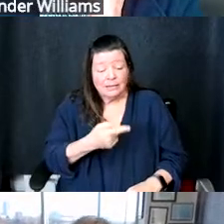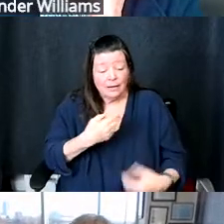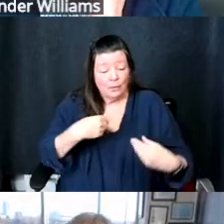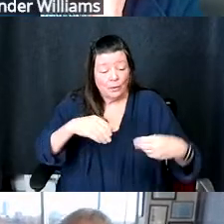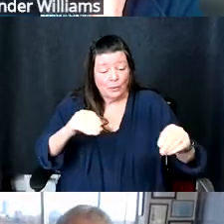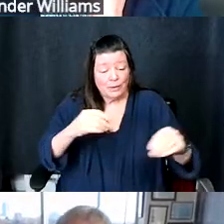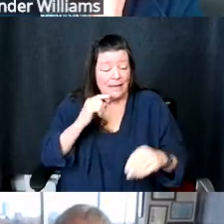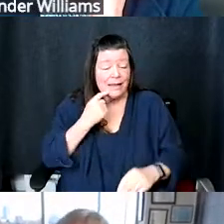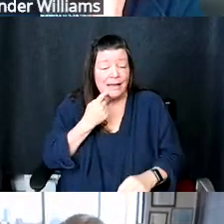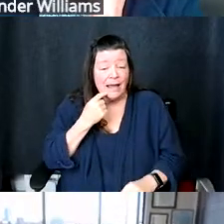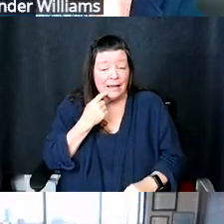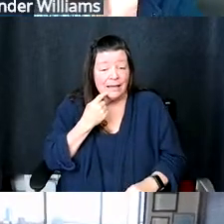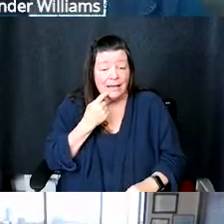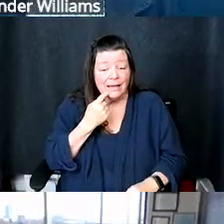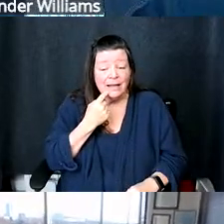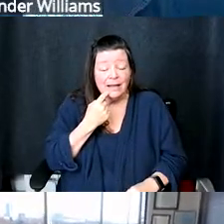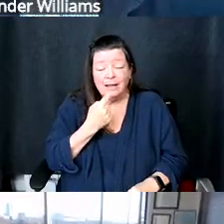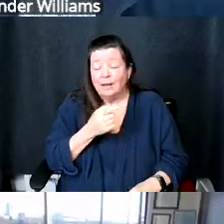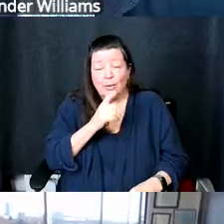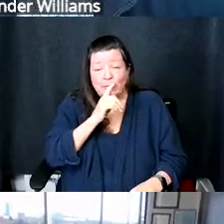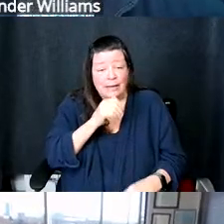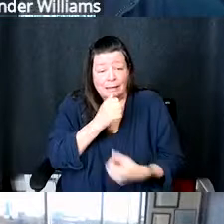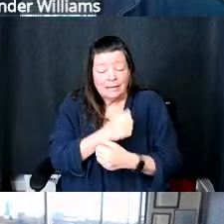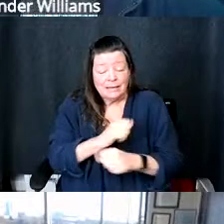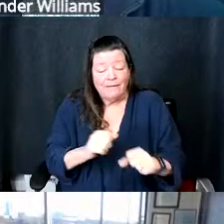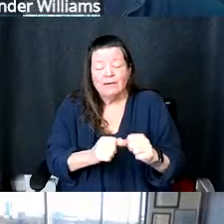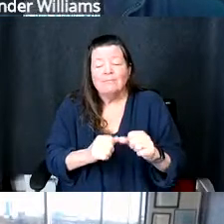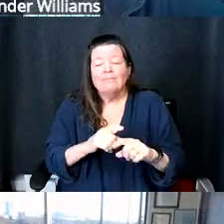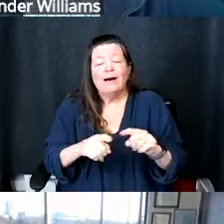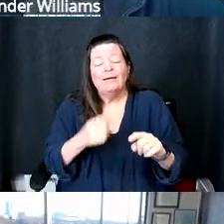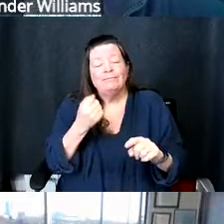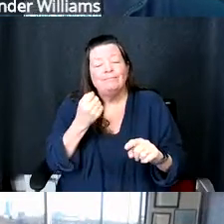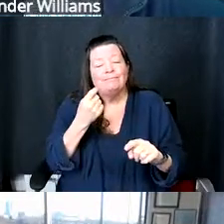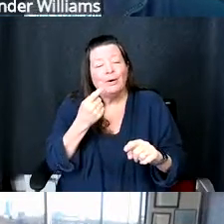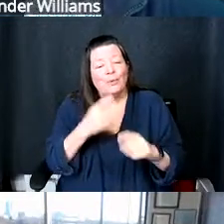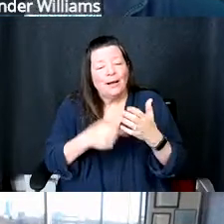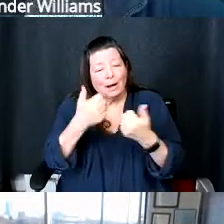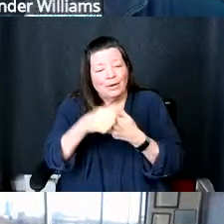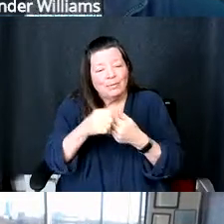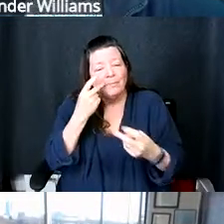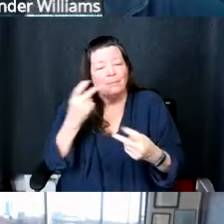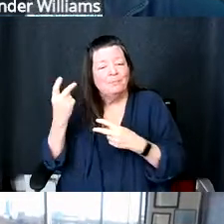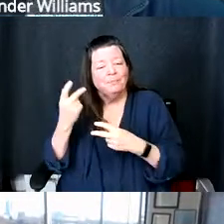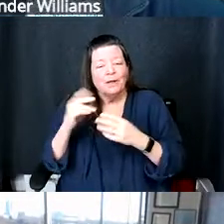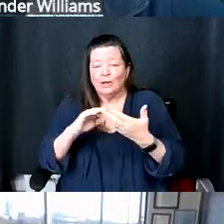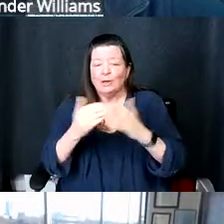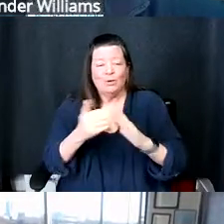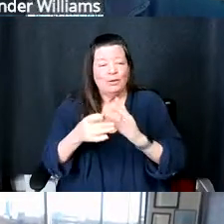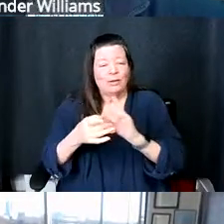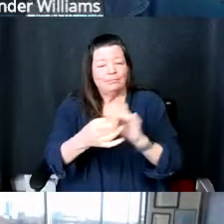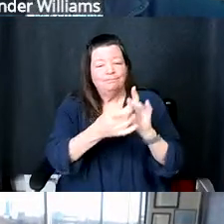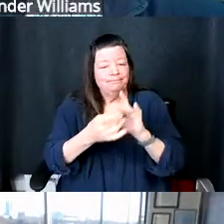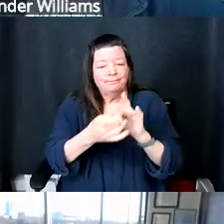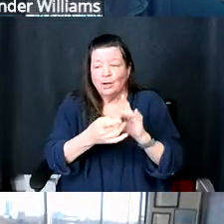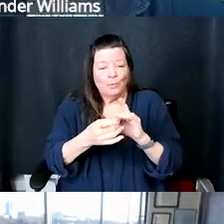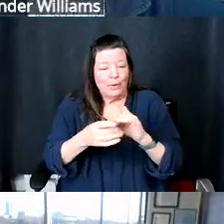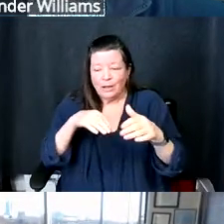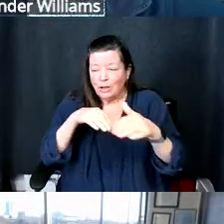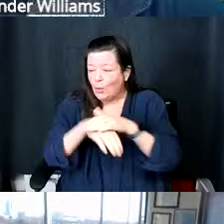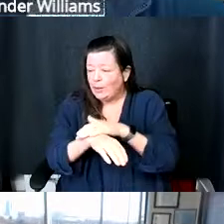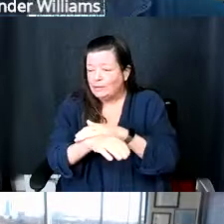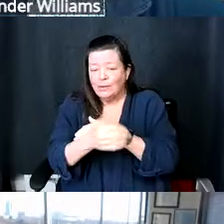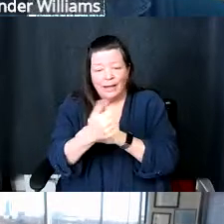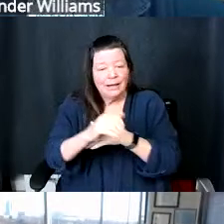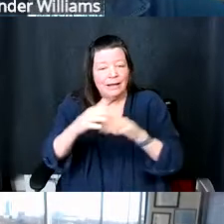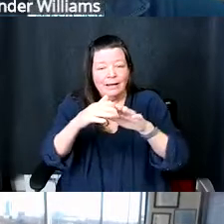Gary. But honestly, the thing that I remember most about Gary was the community. We could go into any house on the block,